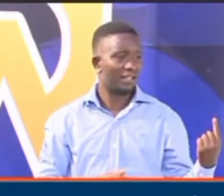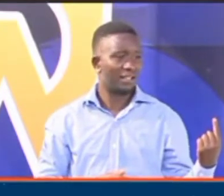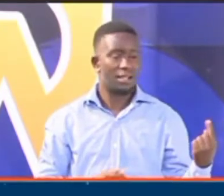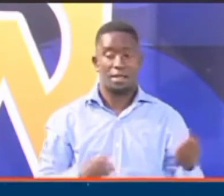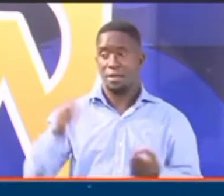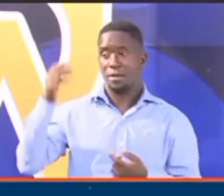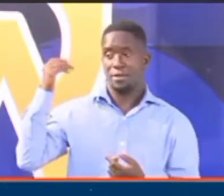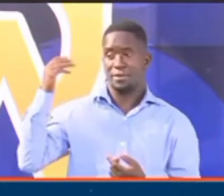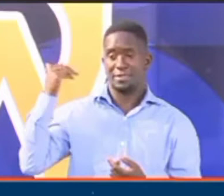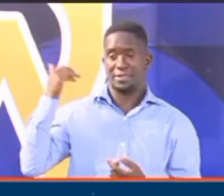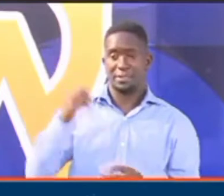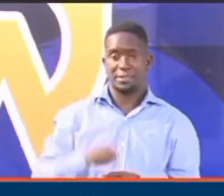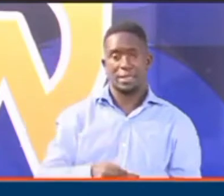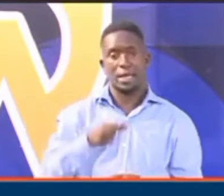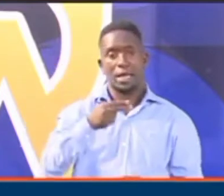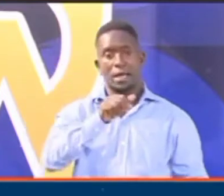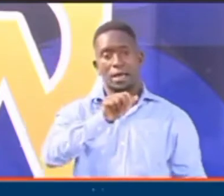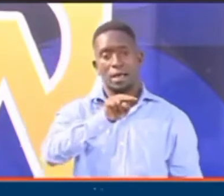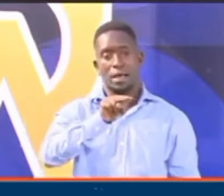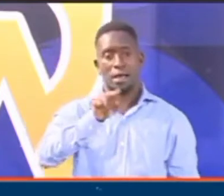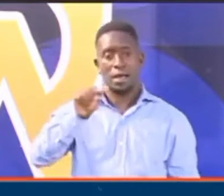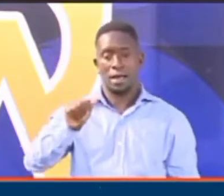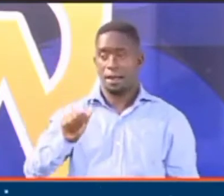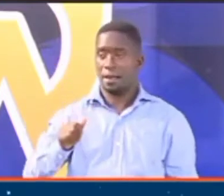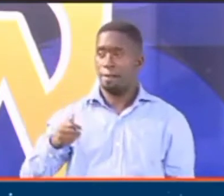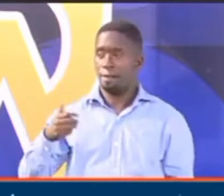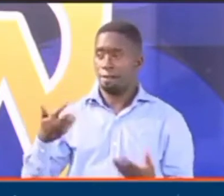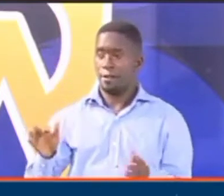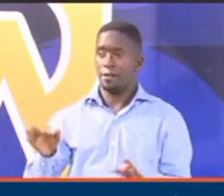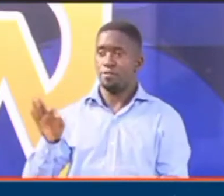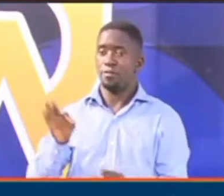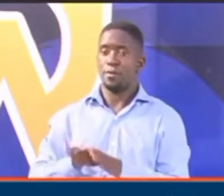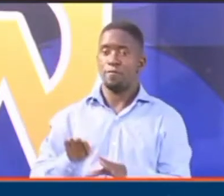Recently, Hannah was elected